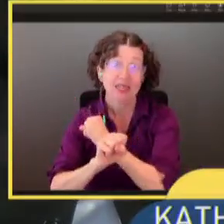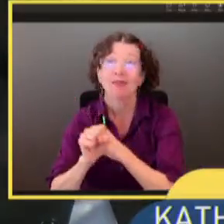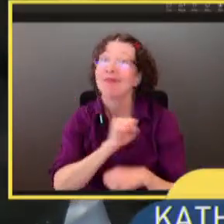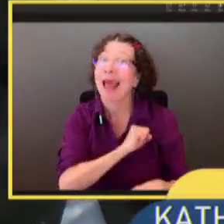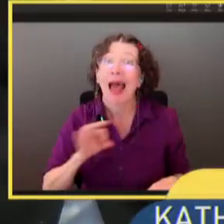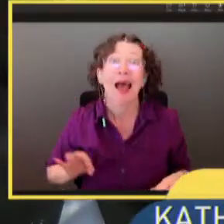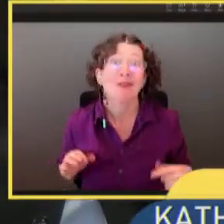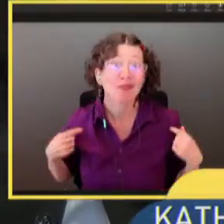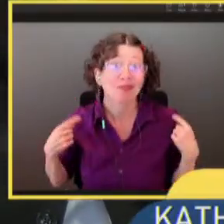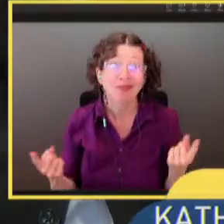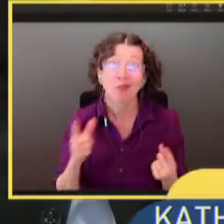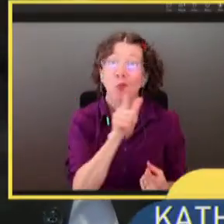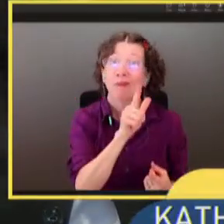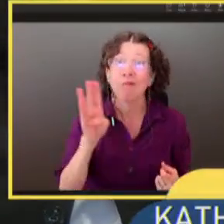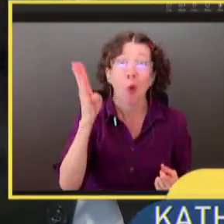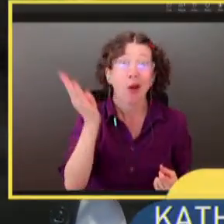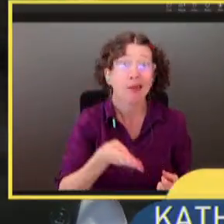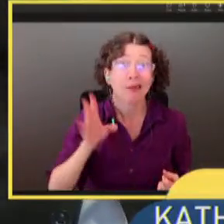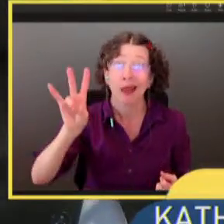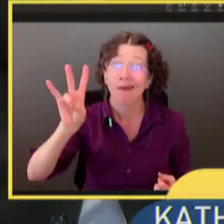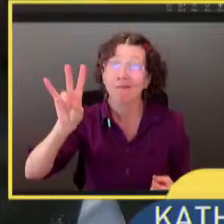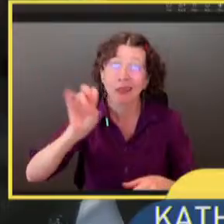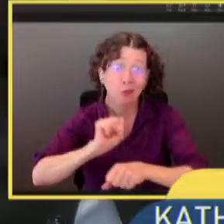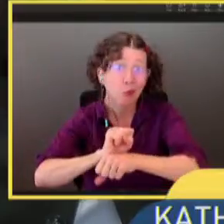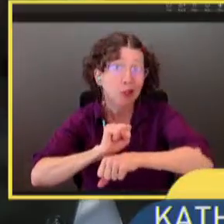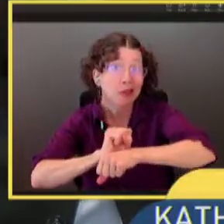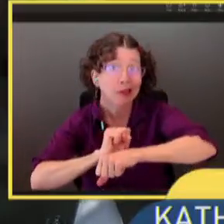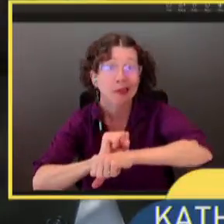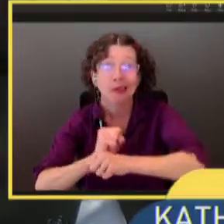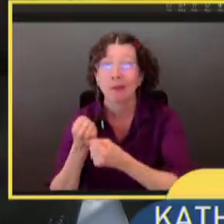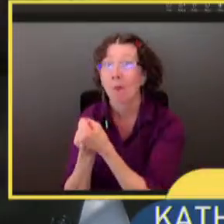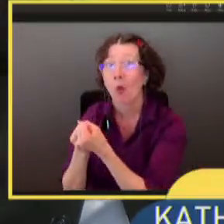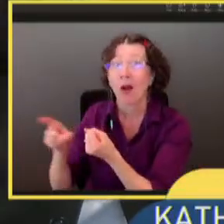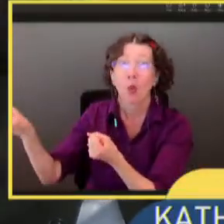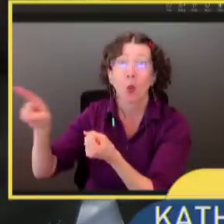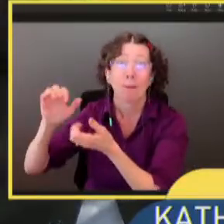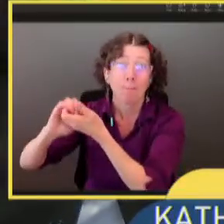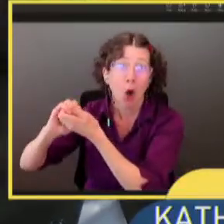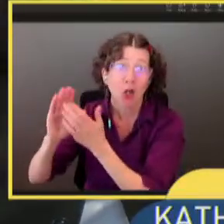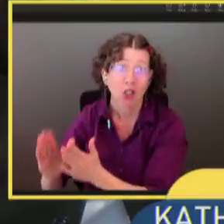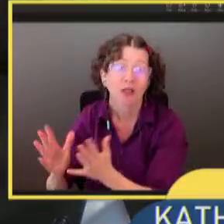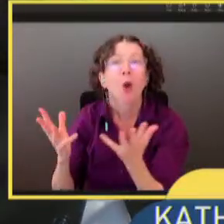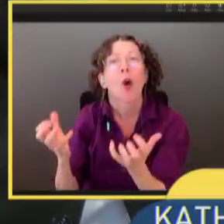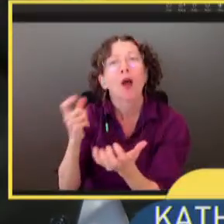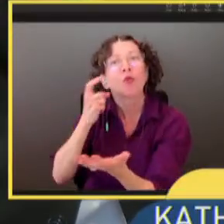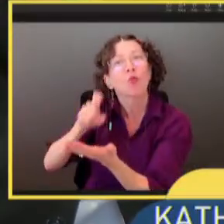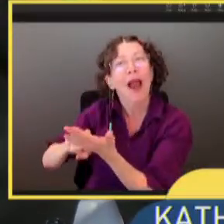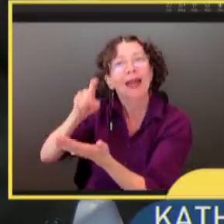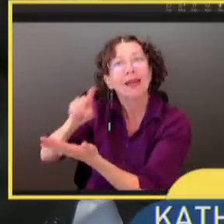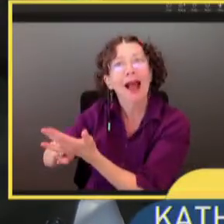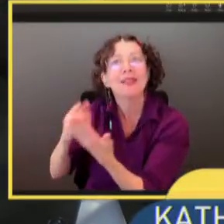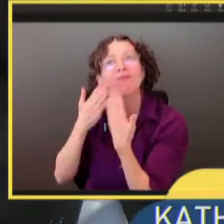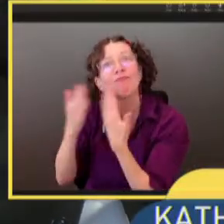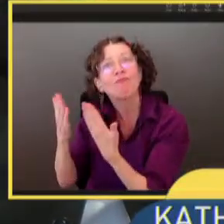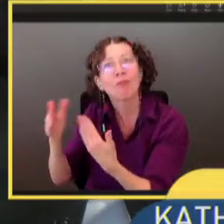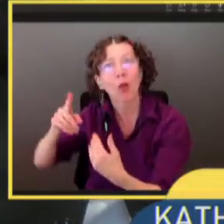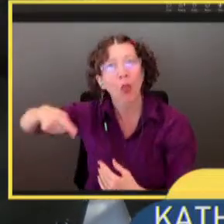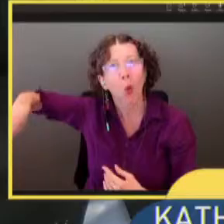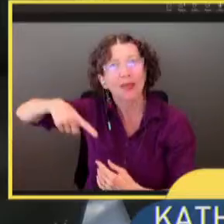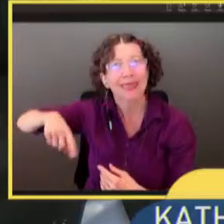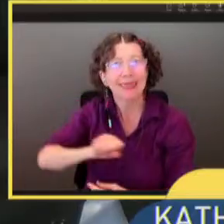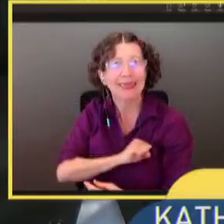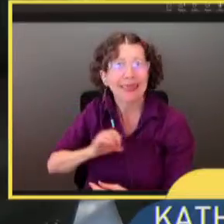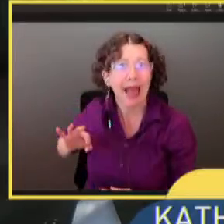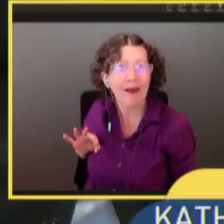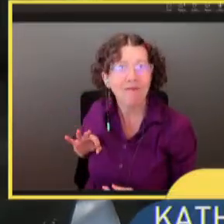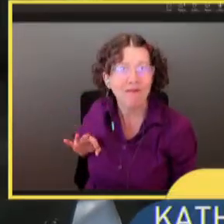our partners and our ability to provide support to our partners throughout this flood fight. We've had staff working 24